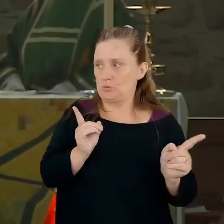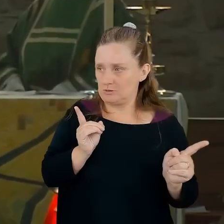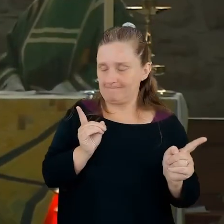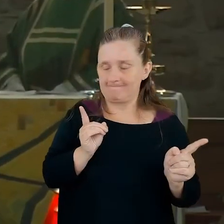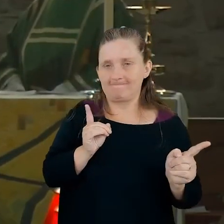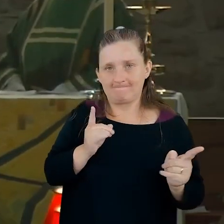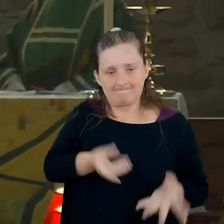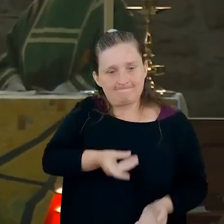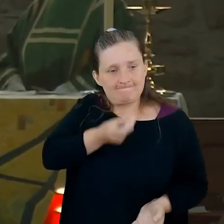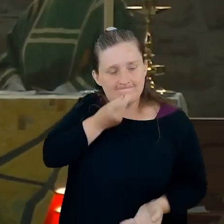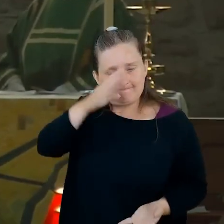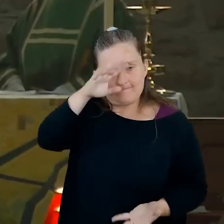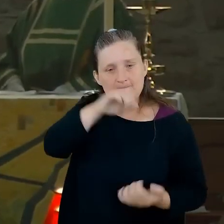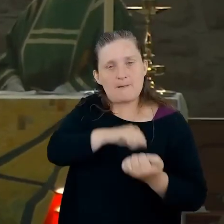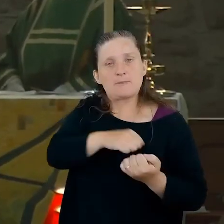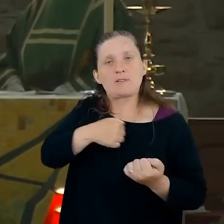me."